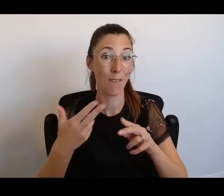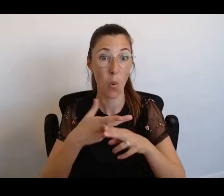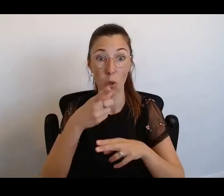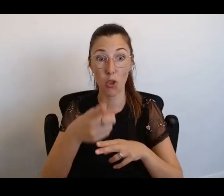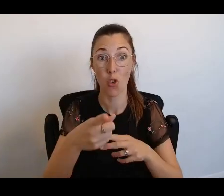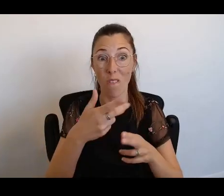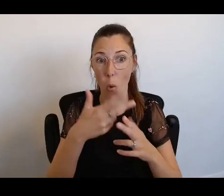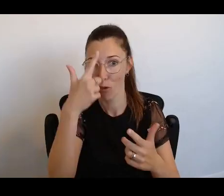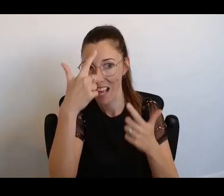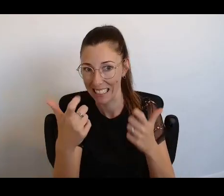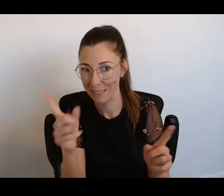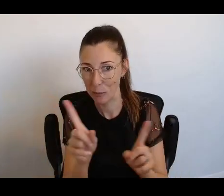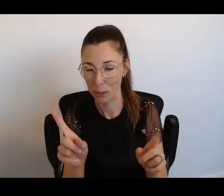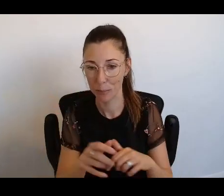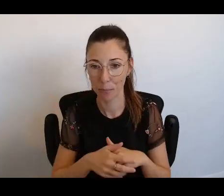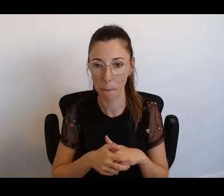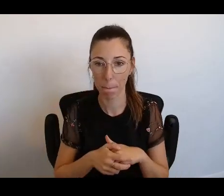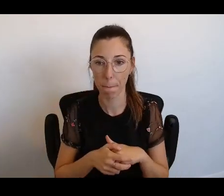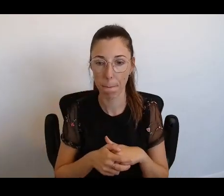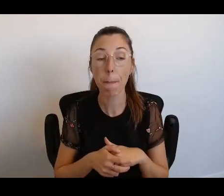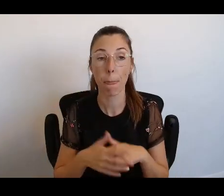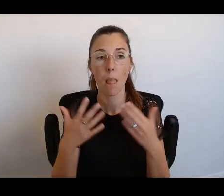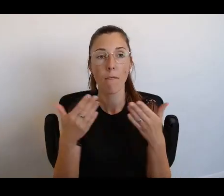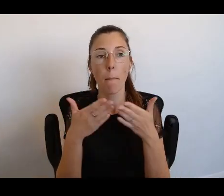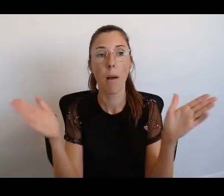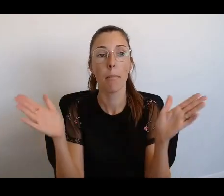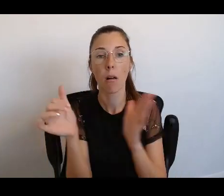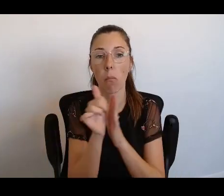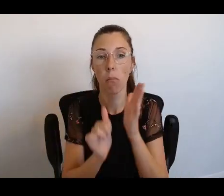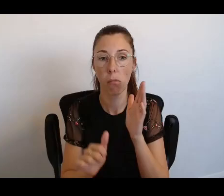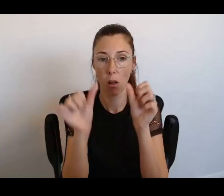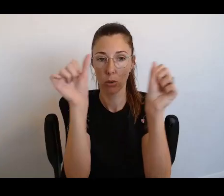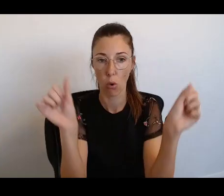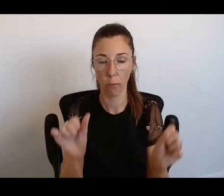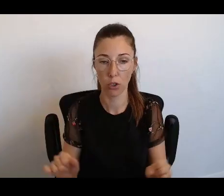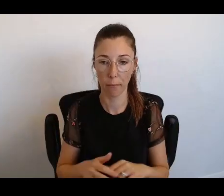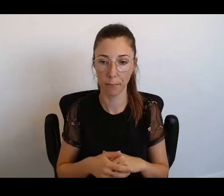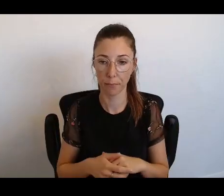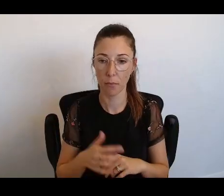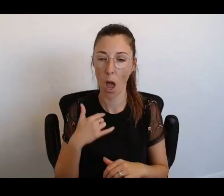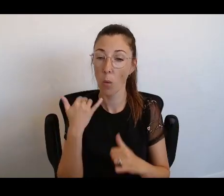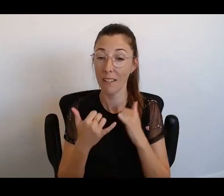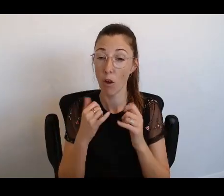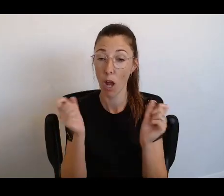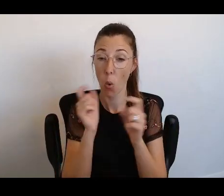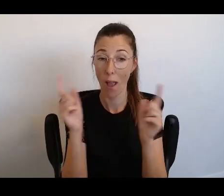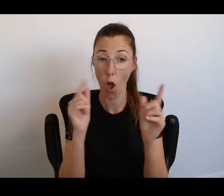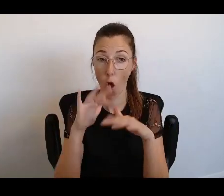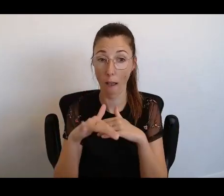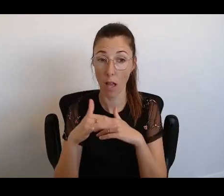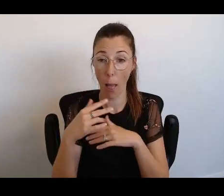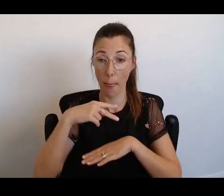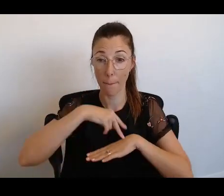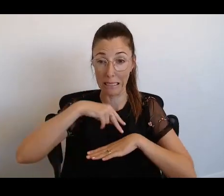got the public art sculpture. This 2 years, I was very aware of the positions that I've taken up would